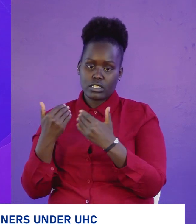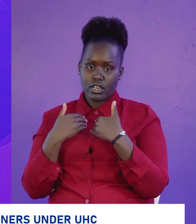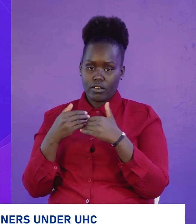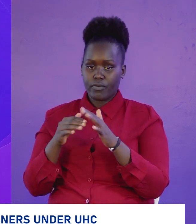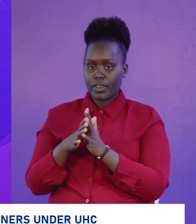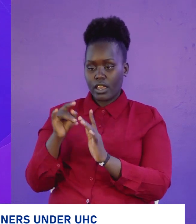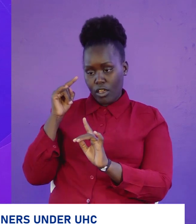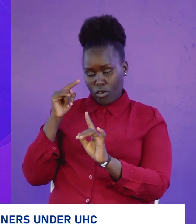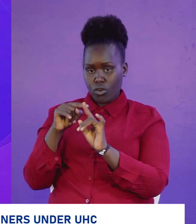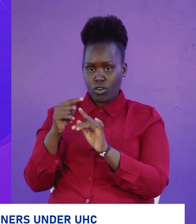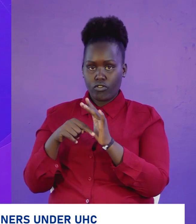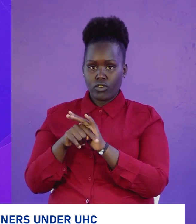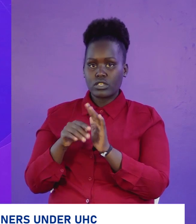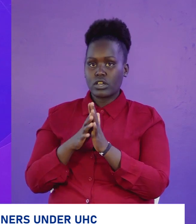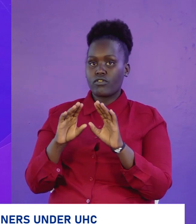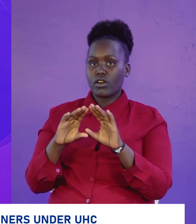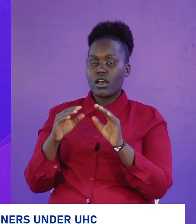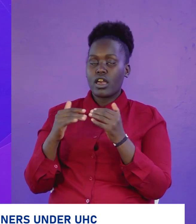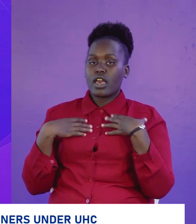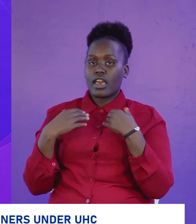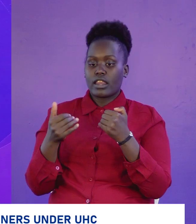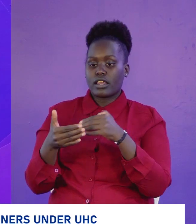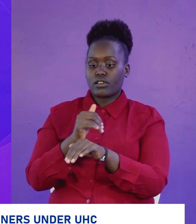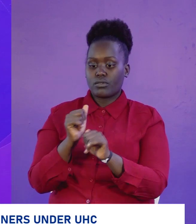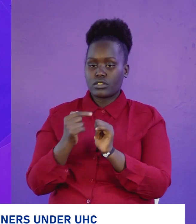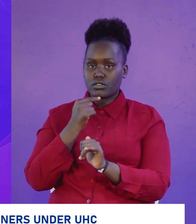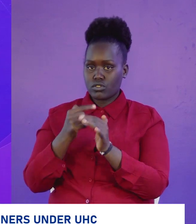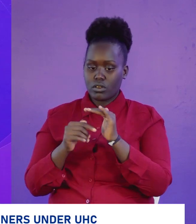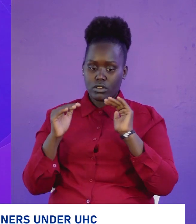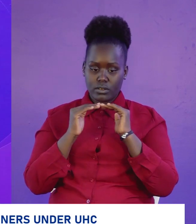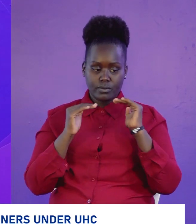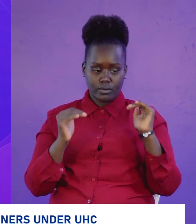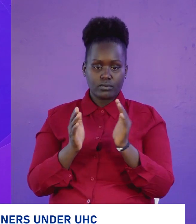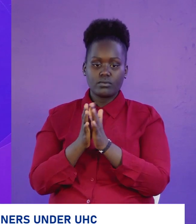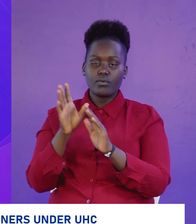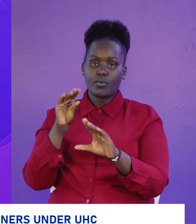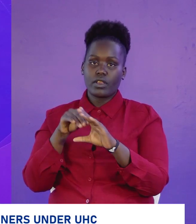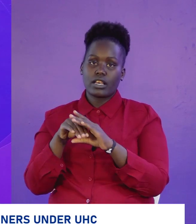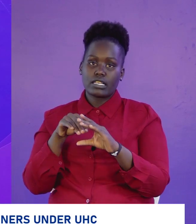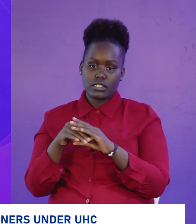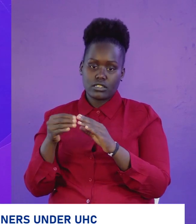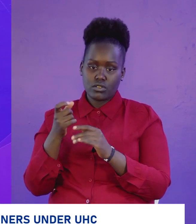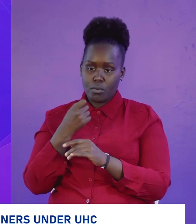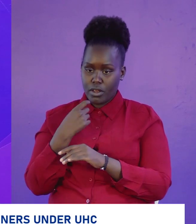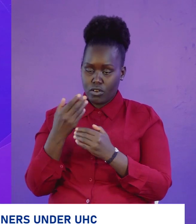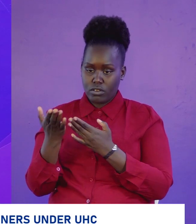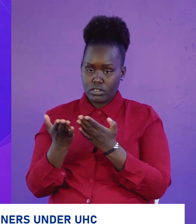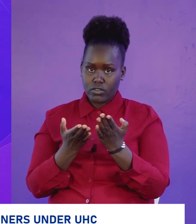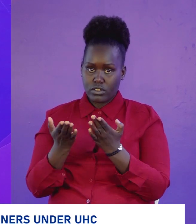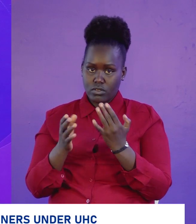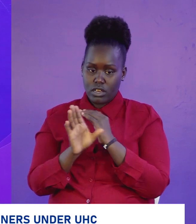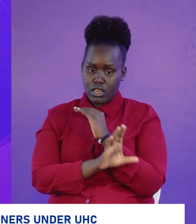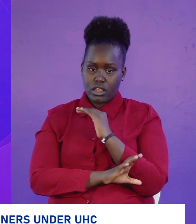of universal health coverage, which is to ensure equitable access to medical services across the